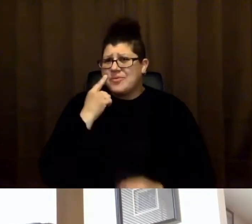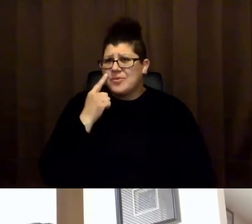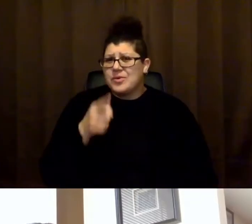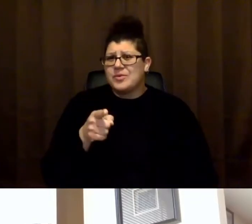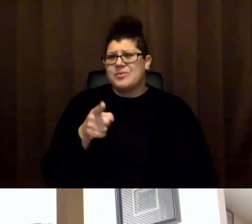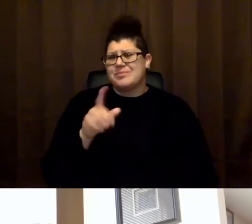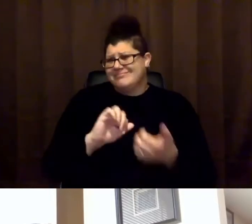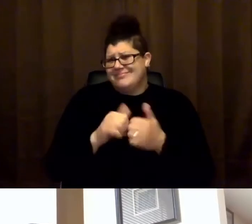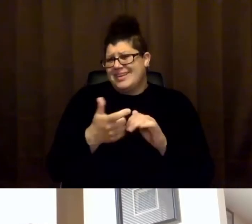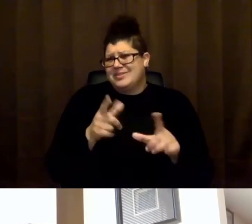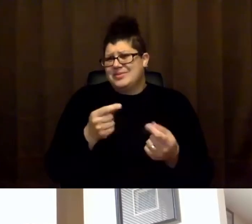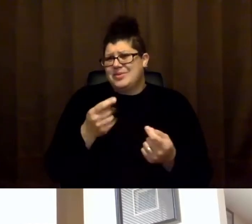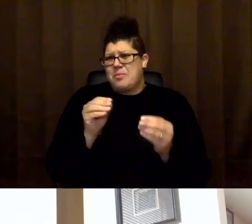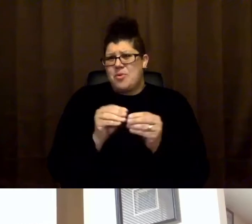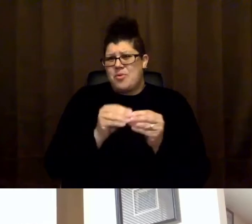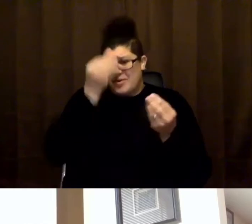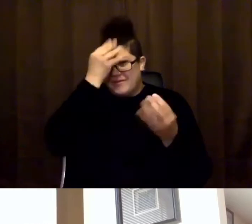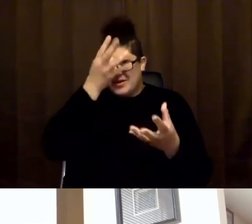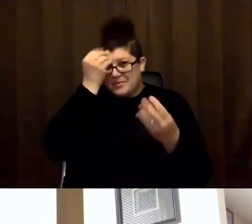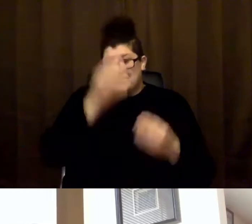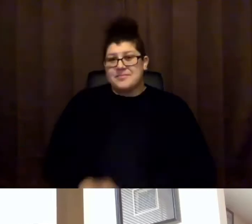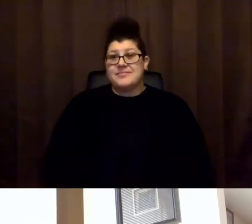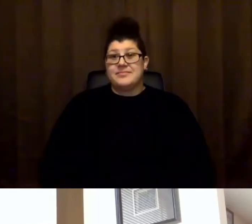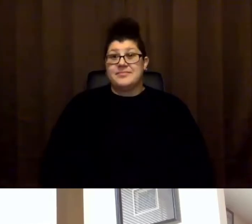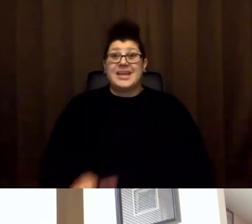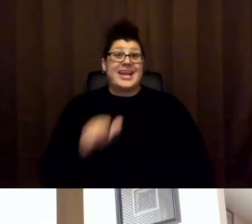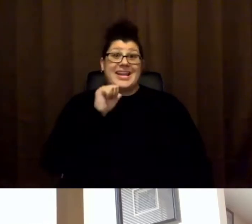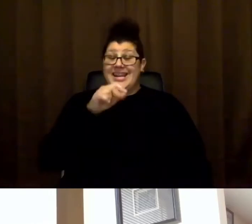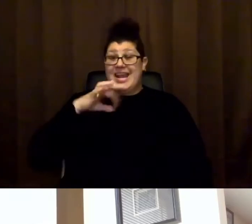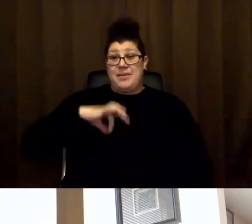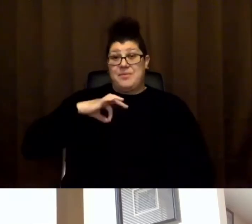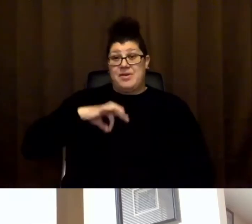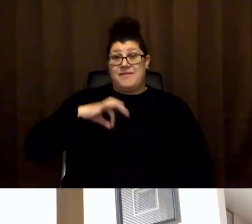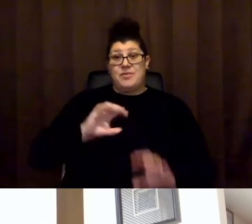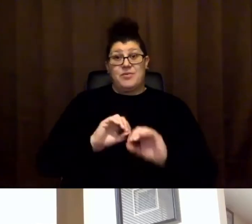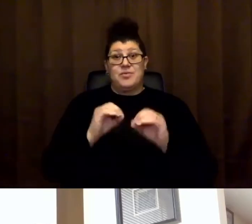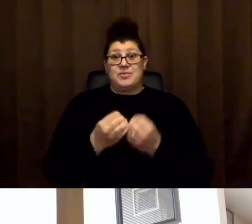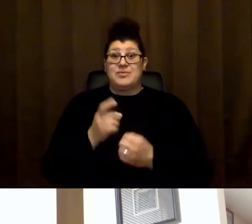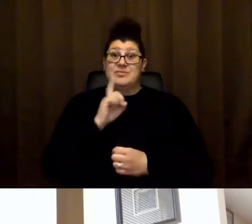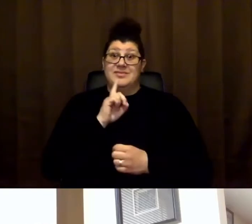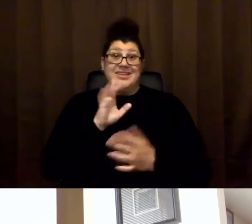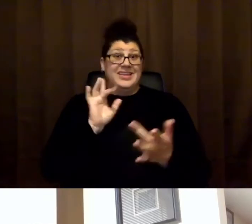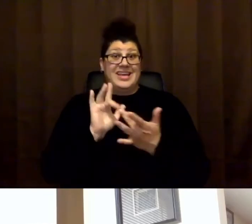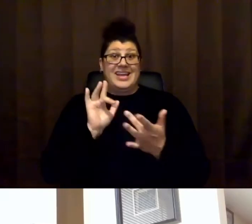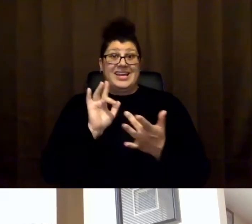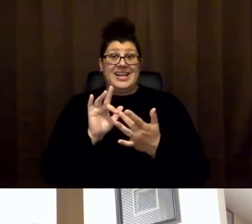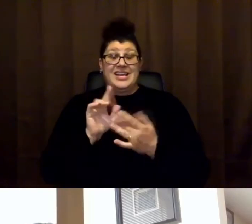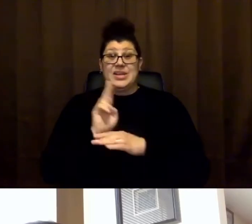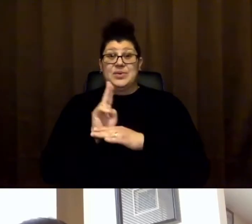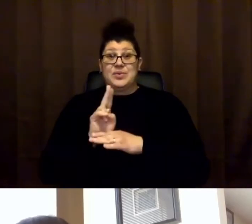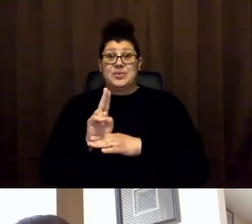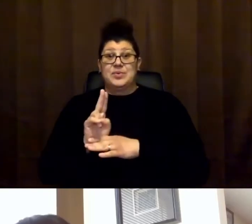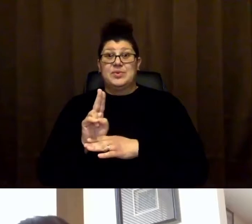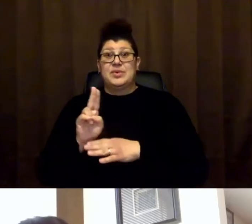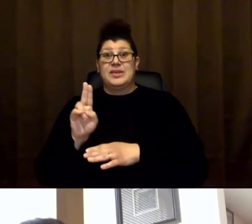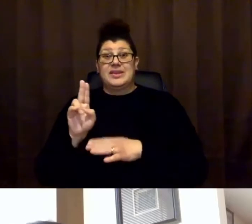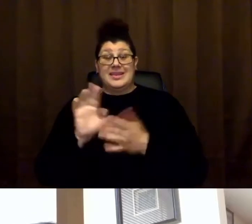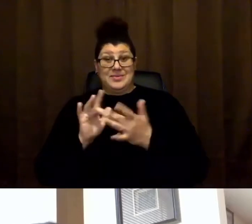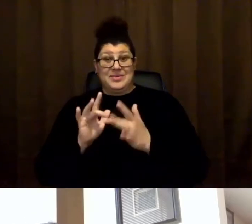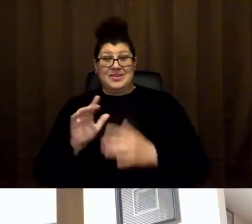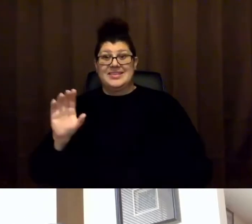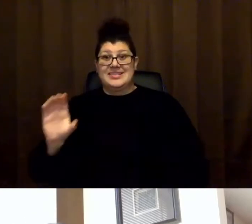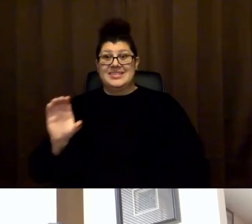information? Yeah, we are a nonprofit organization, and they can actually contact us on our website at